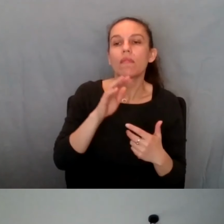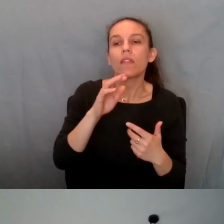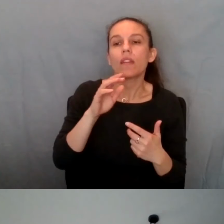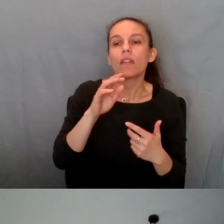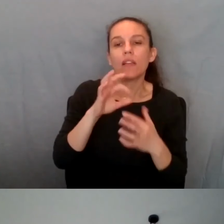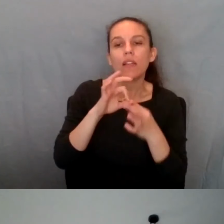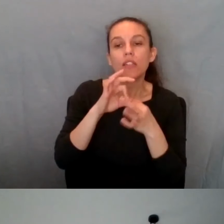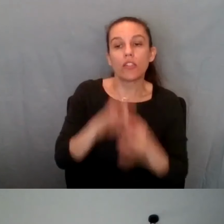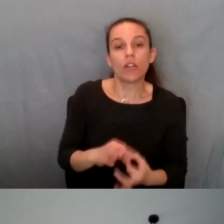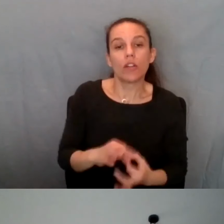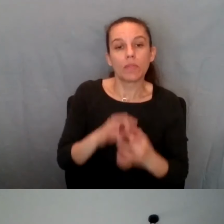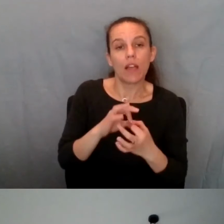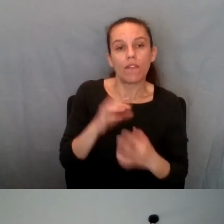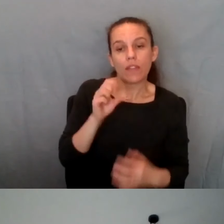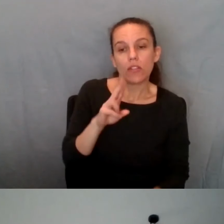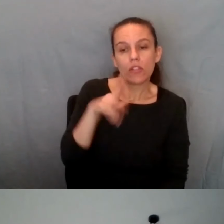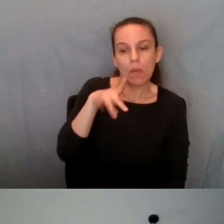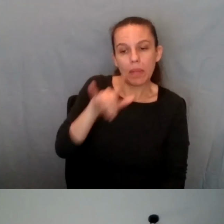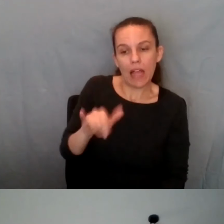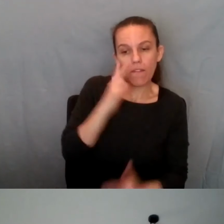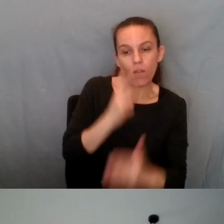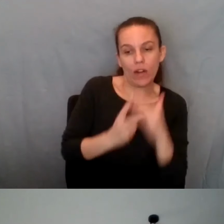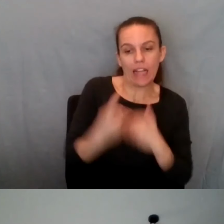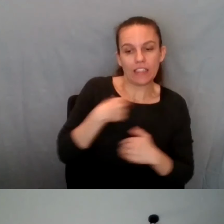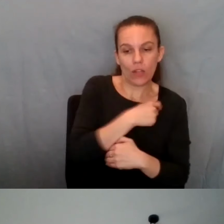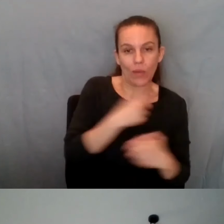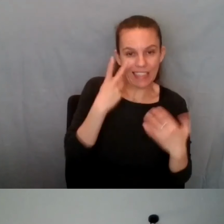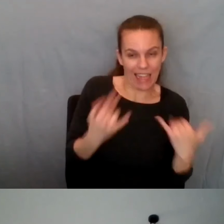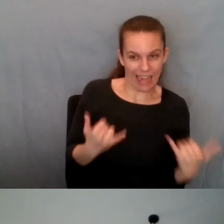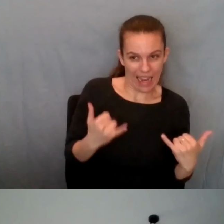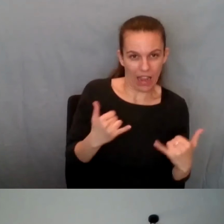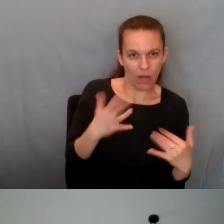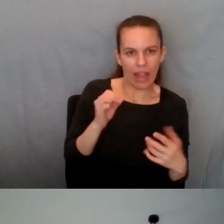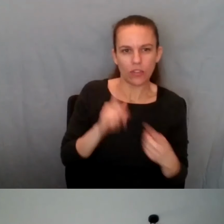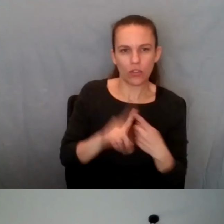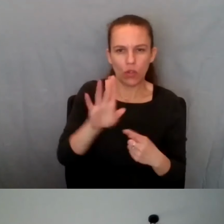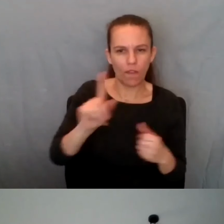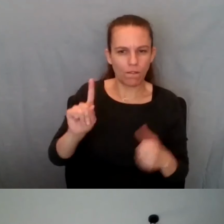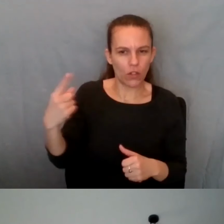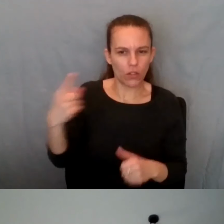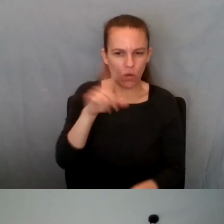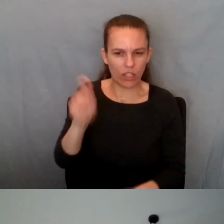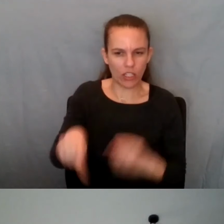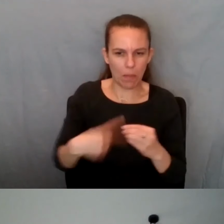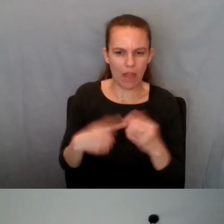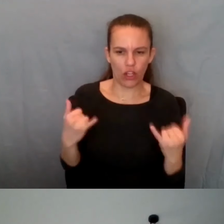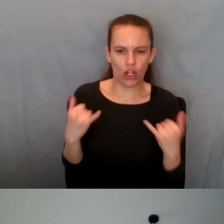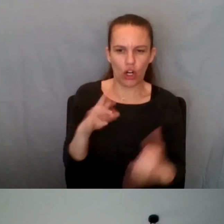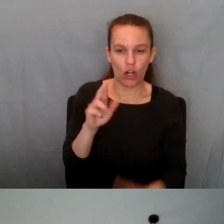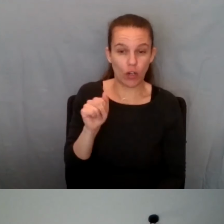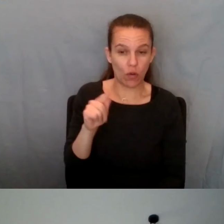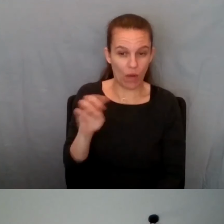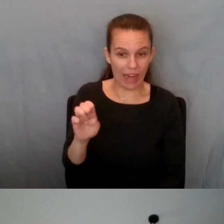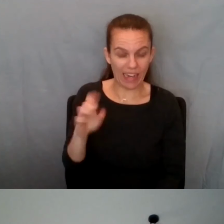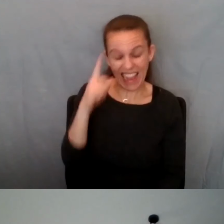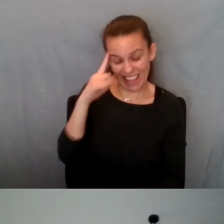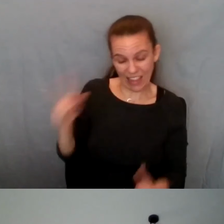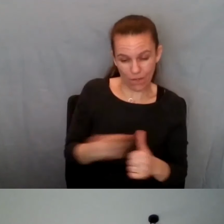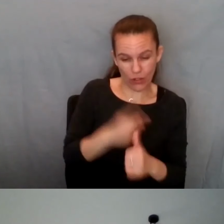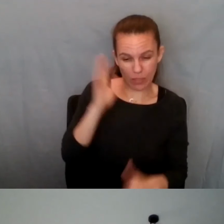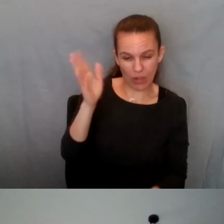the supply forecast that we saw right now, and to your first question about the current rate, I think the first presentation we saw